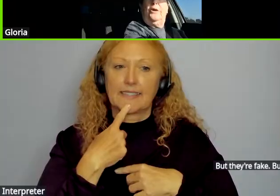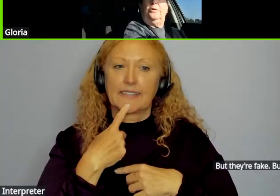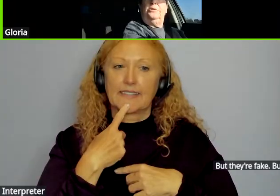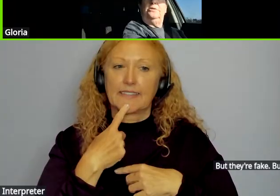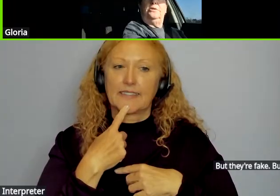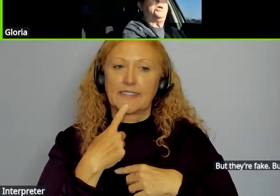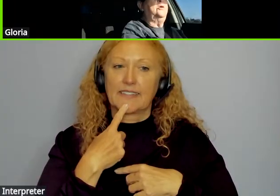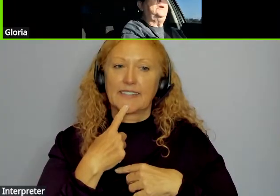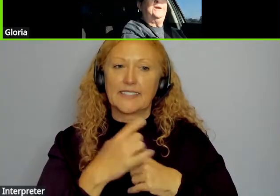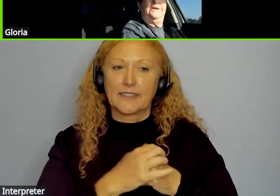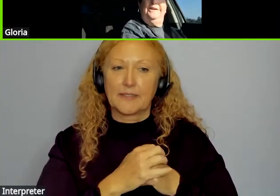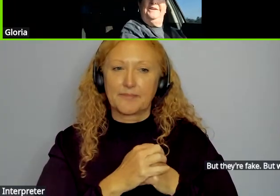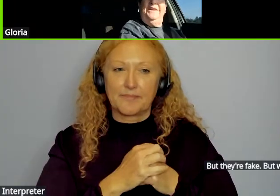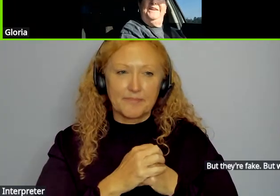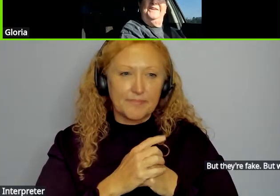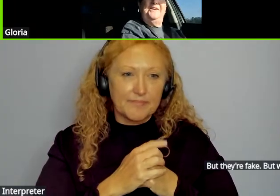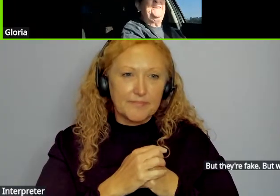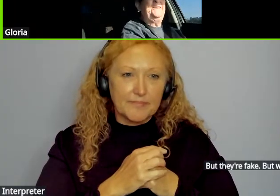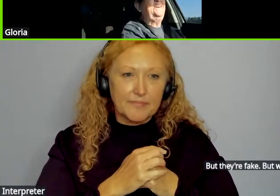tired.